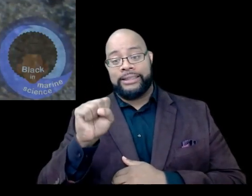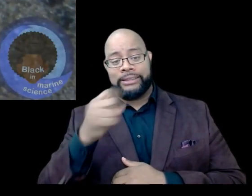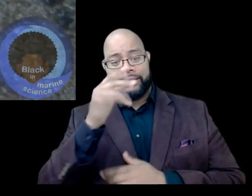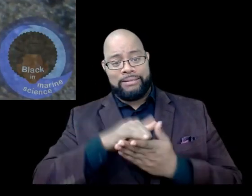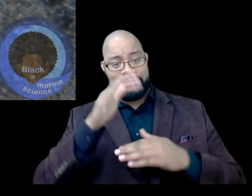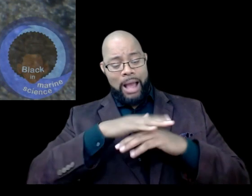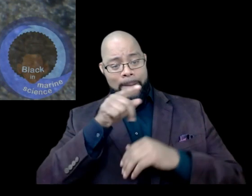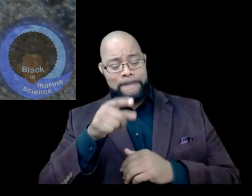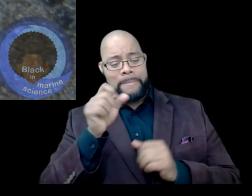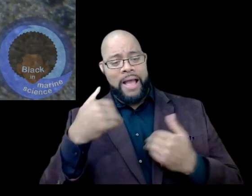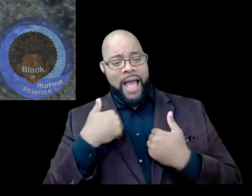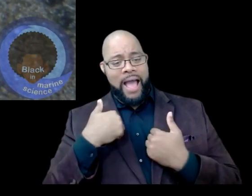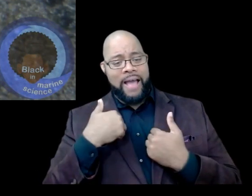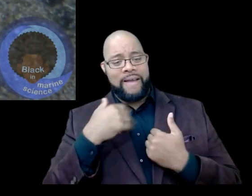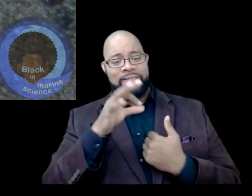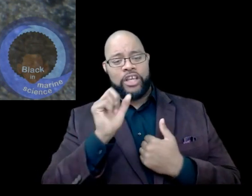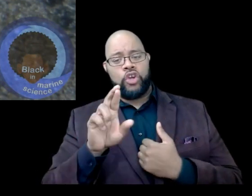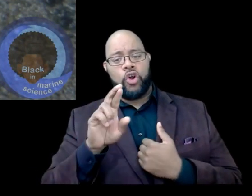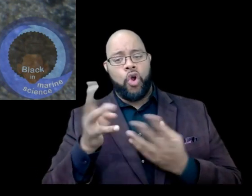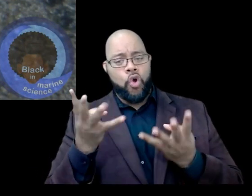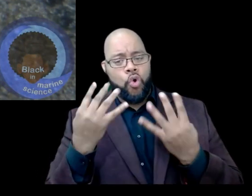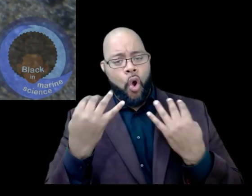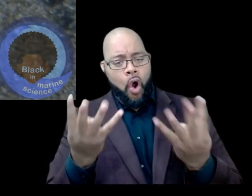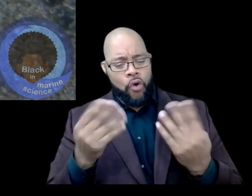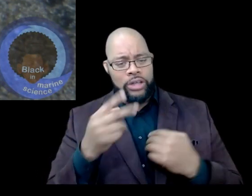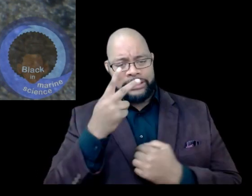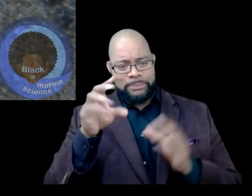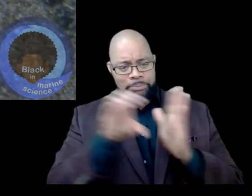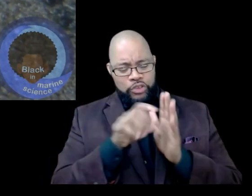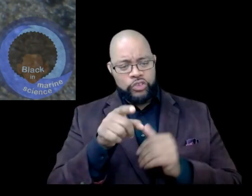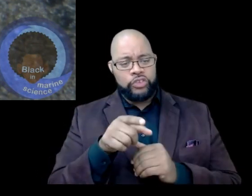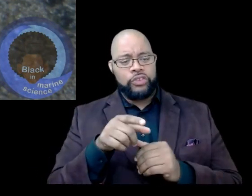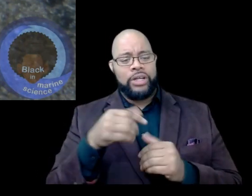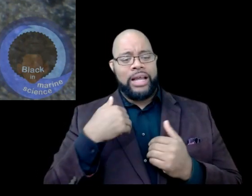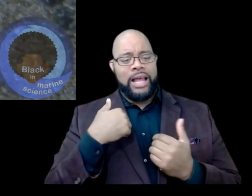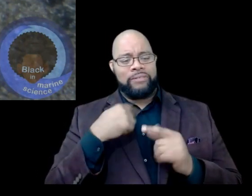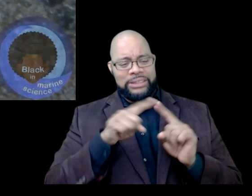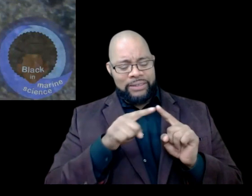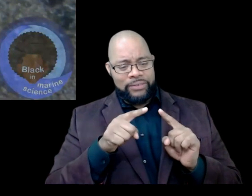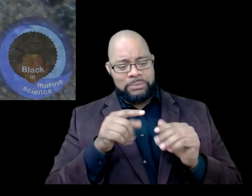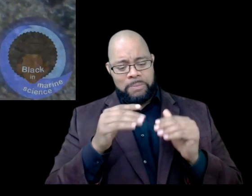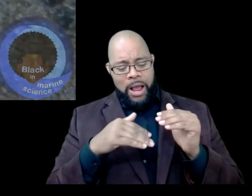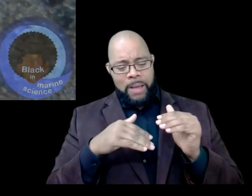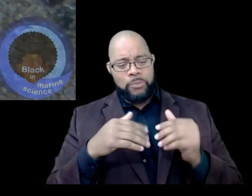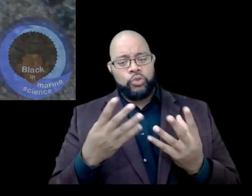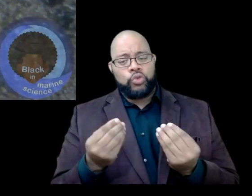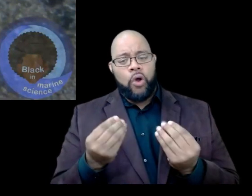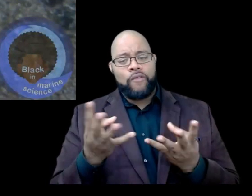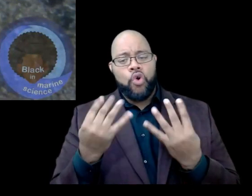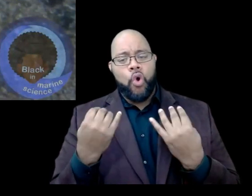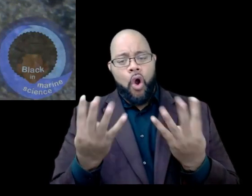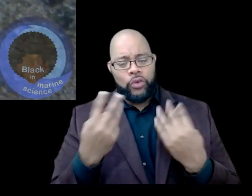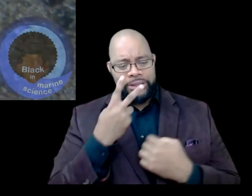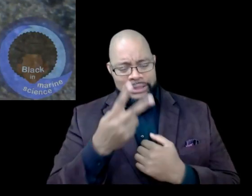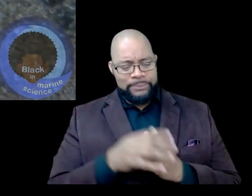urchins. As you can see to the top, you have finger corals, top left, sea anemone, and to the bottom,